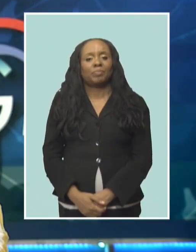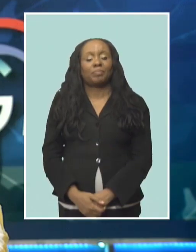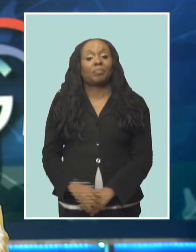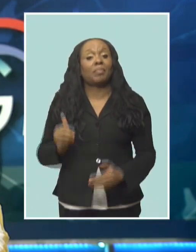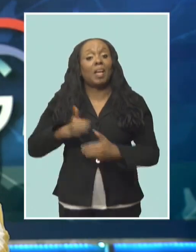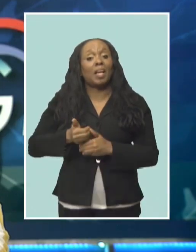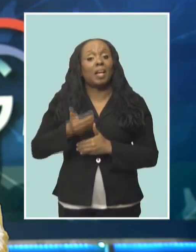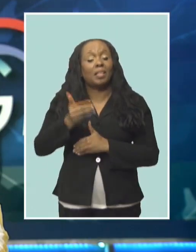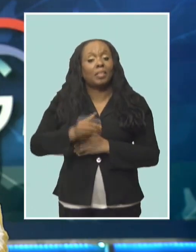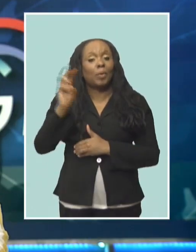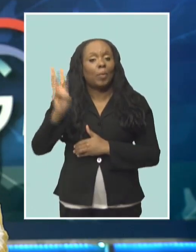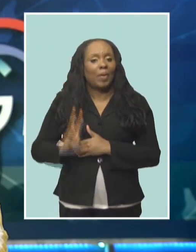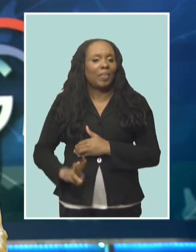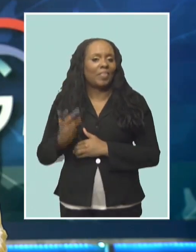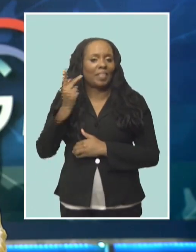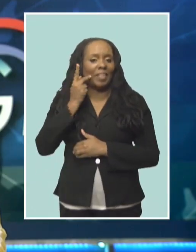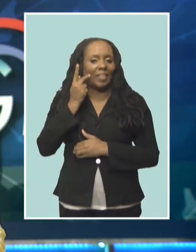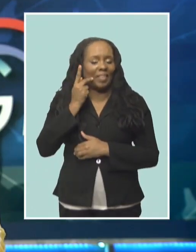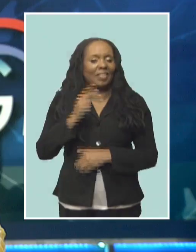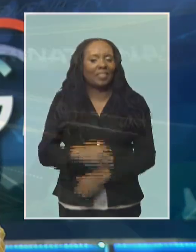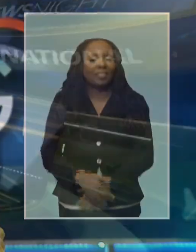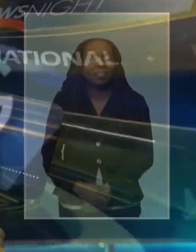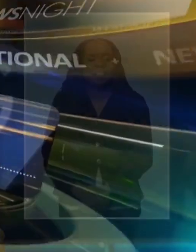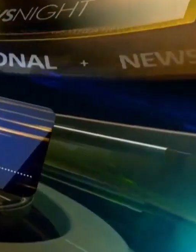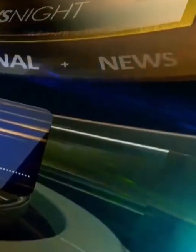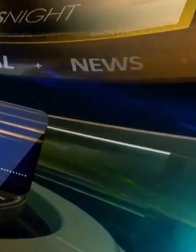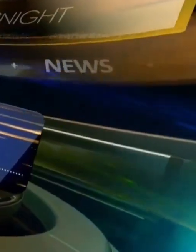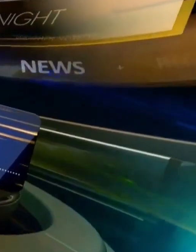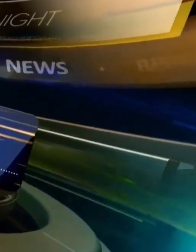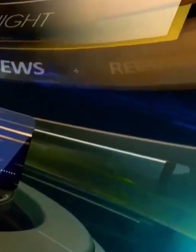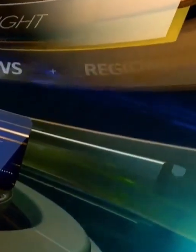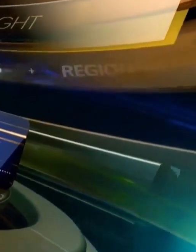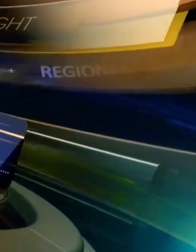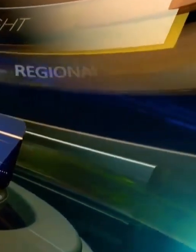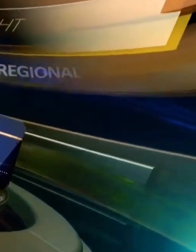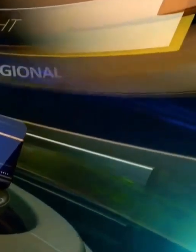Well, coming up, the weather with Carrie-Ann O'Neill.